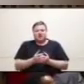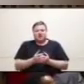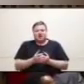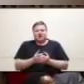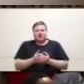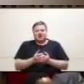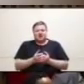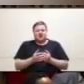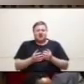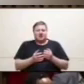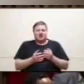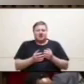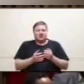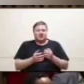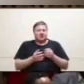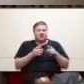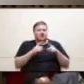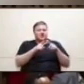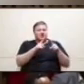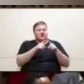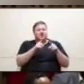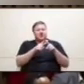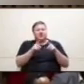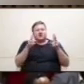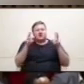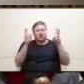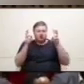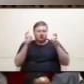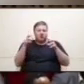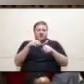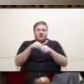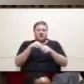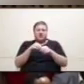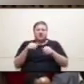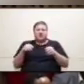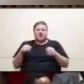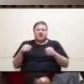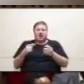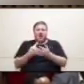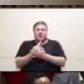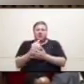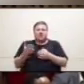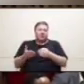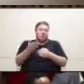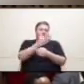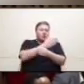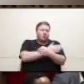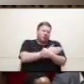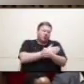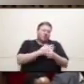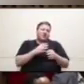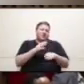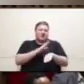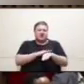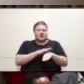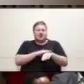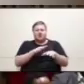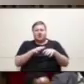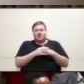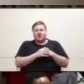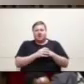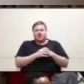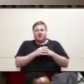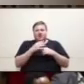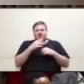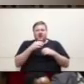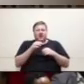and those issues are affecting issues that happened in the previous term. Hence the AG says this